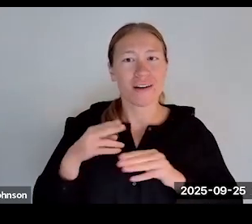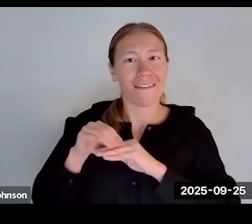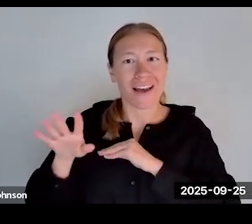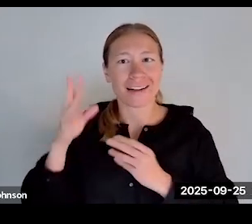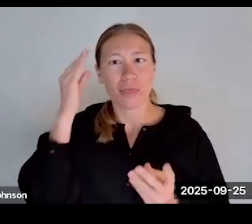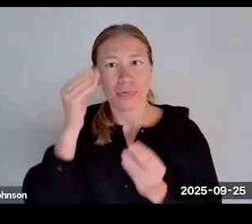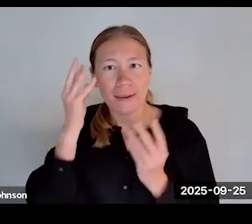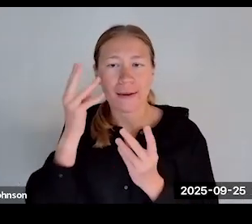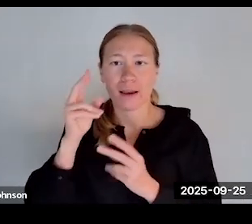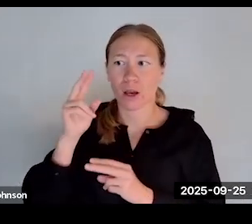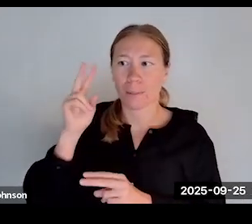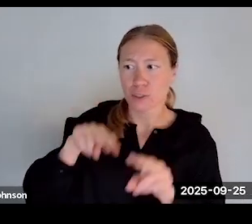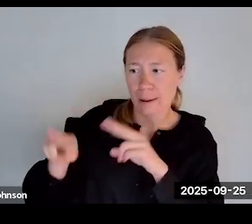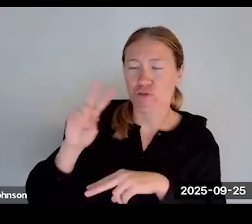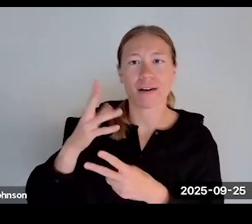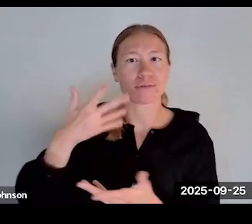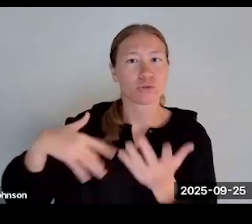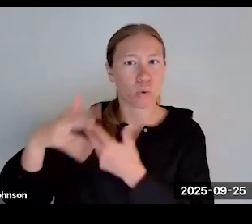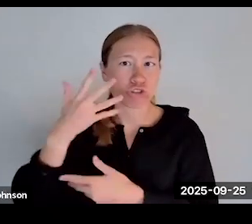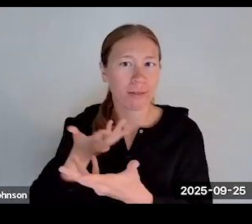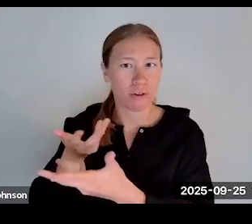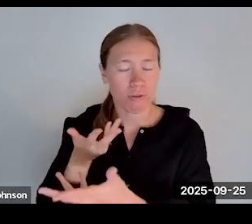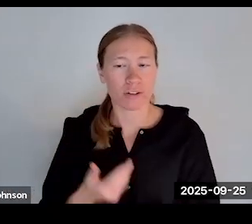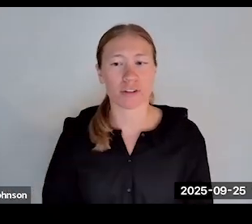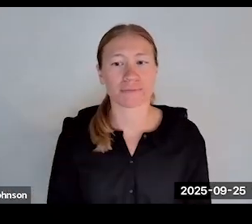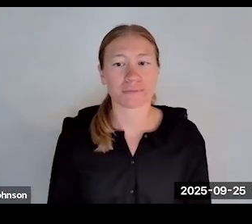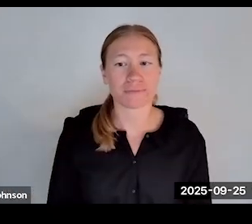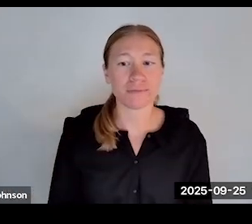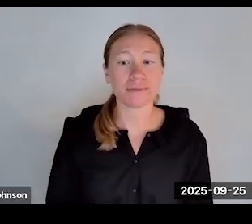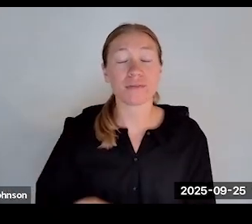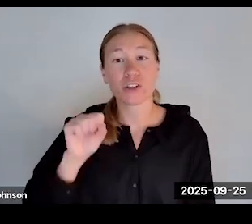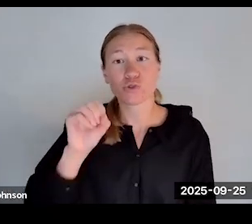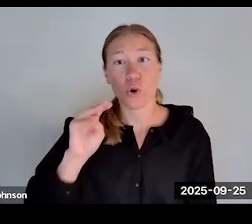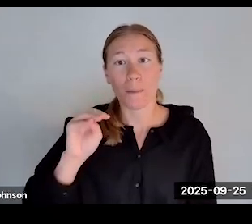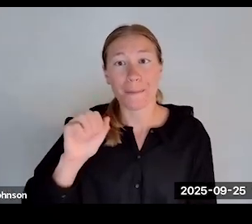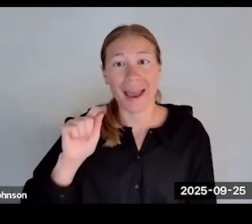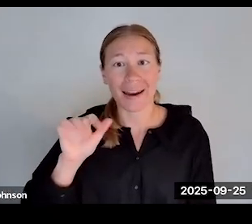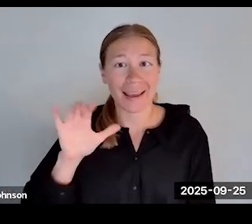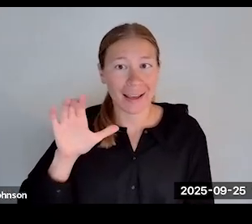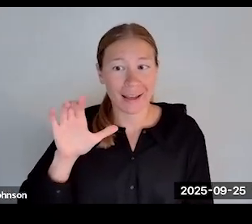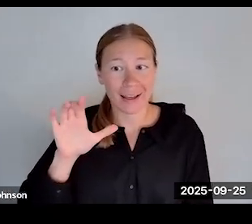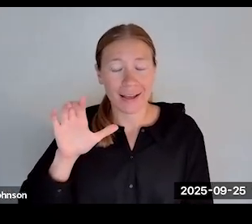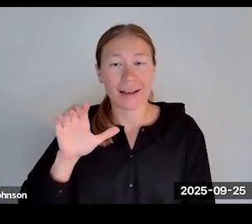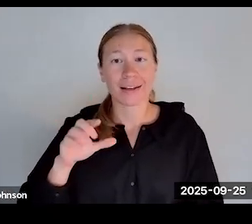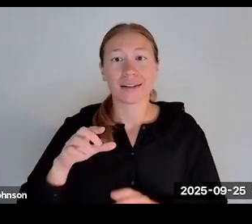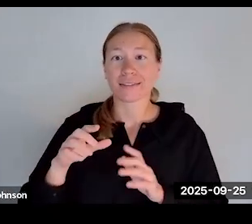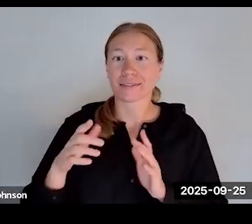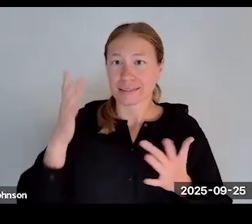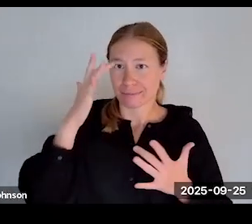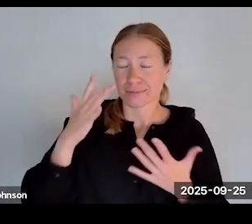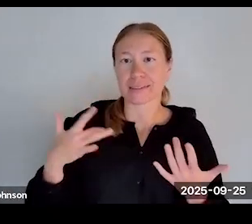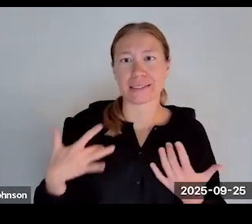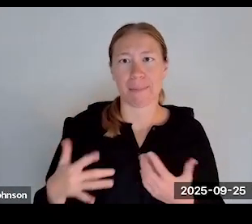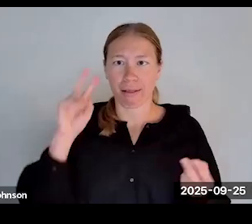perception, and social interaction. People with somatic symptom disorders are commonly dismissed as having symptoms that